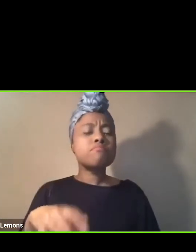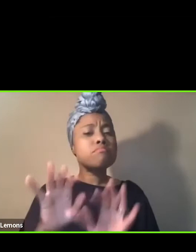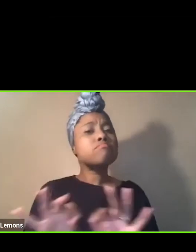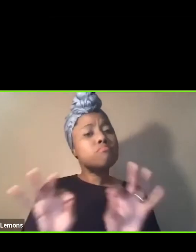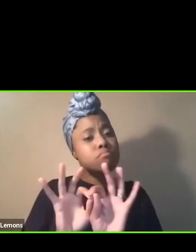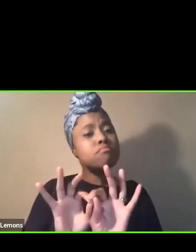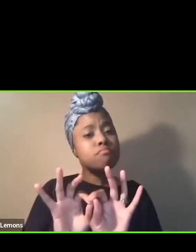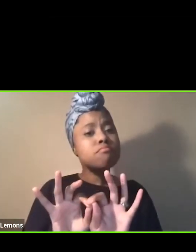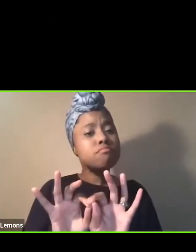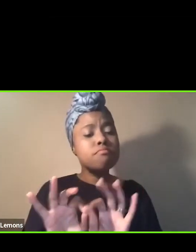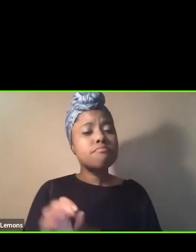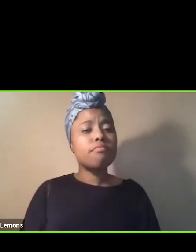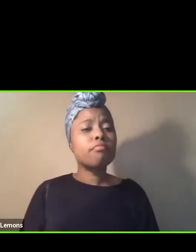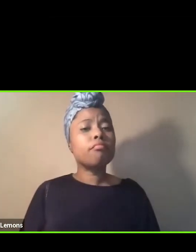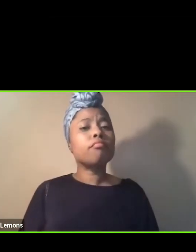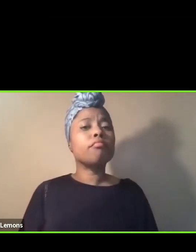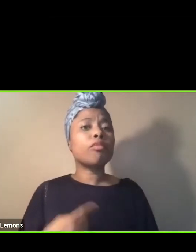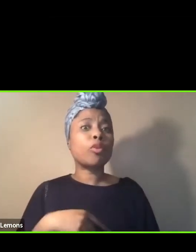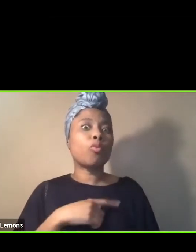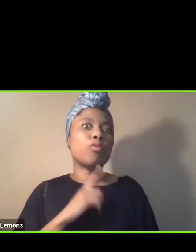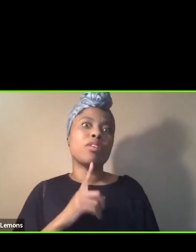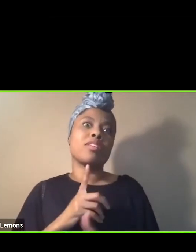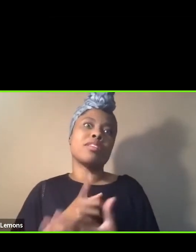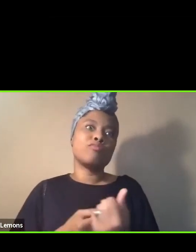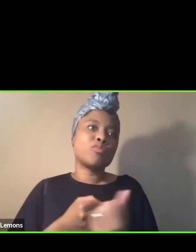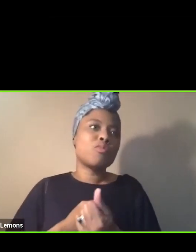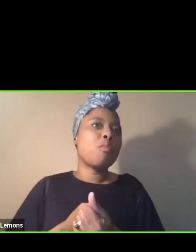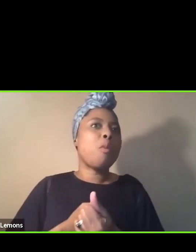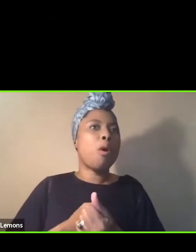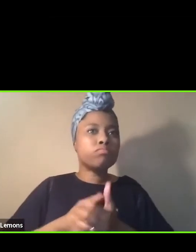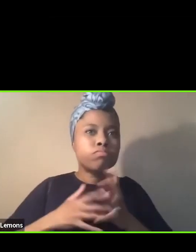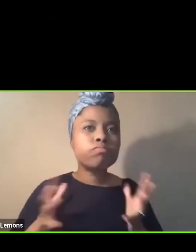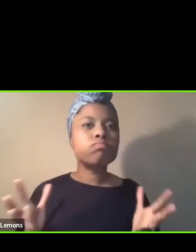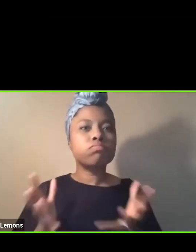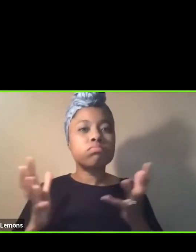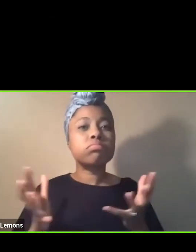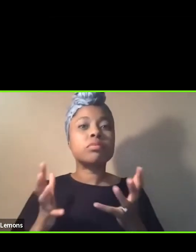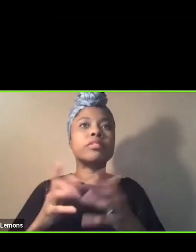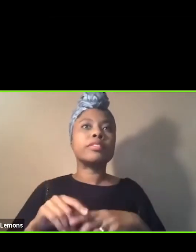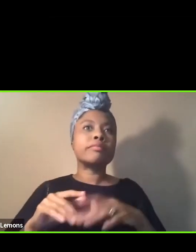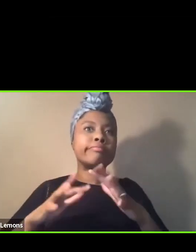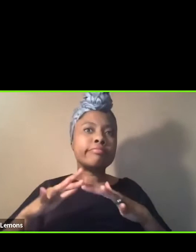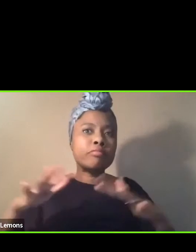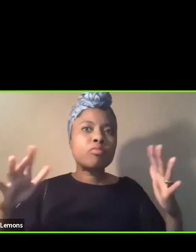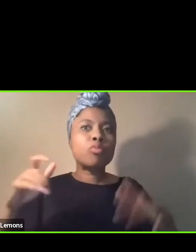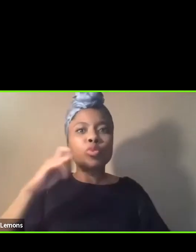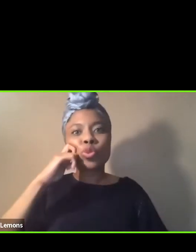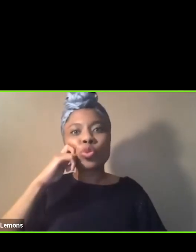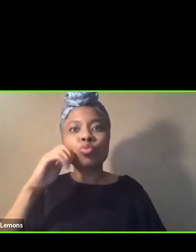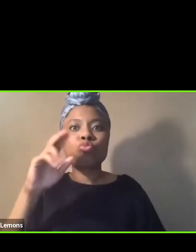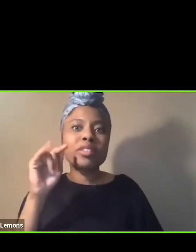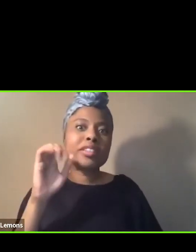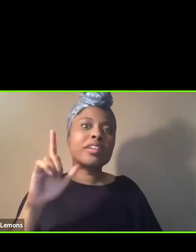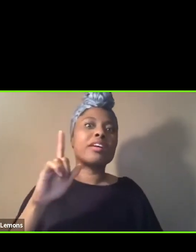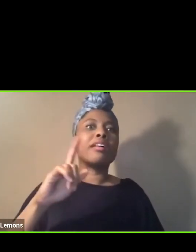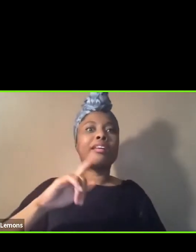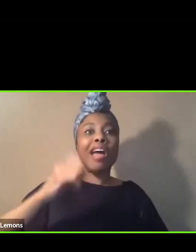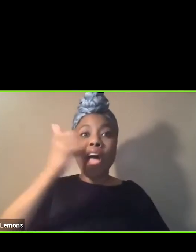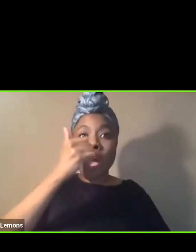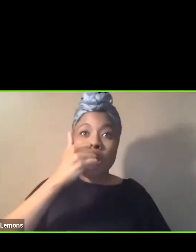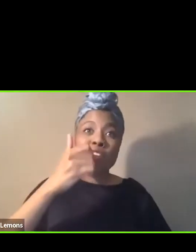to make sure that we embrace those who are multiracial of African-American and Filipino-American